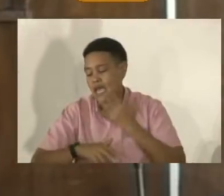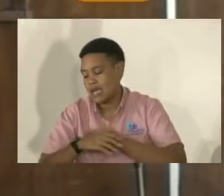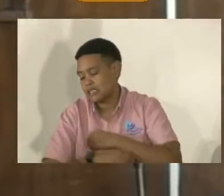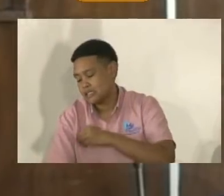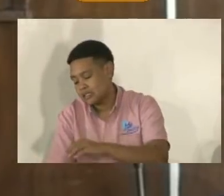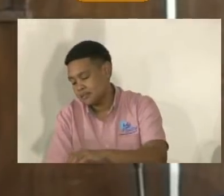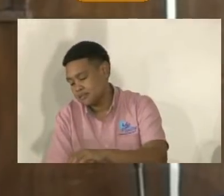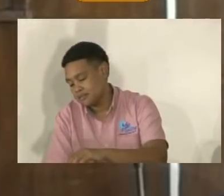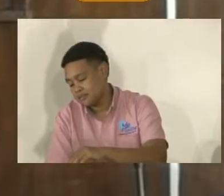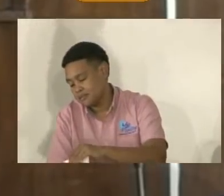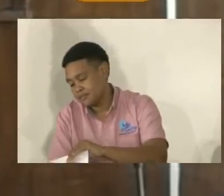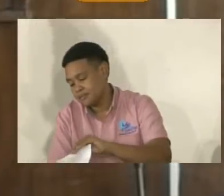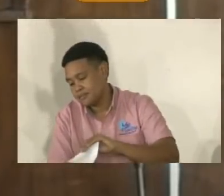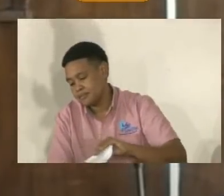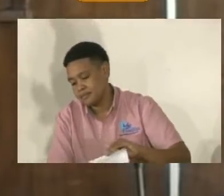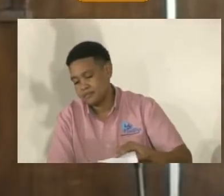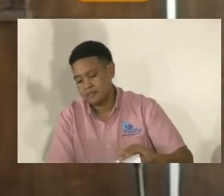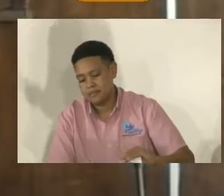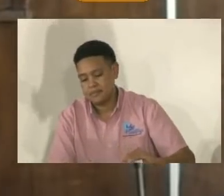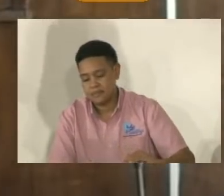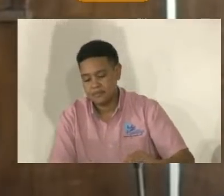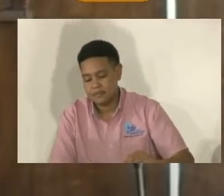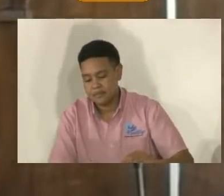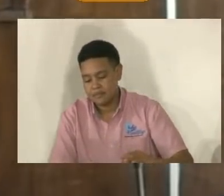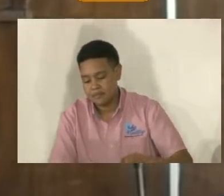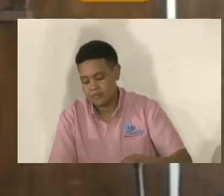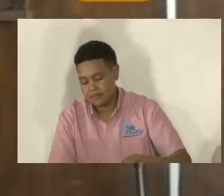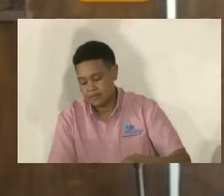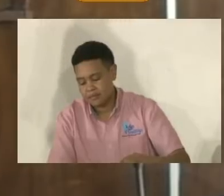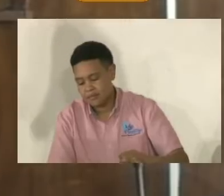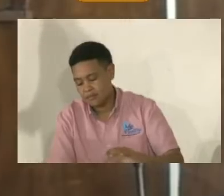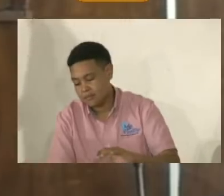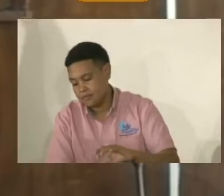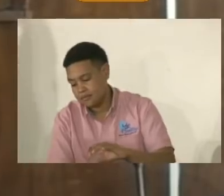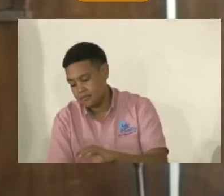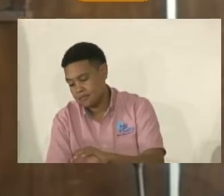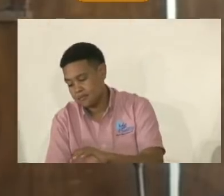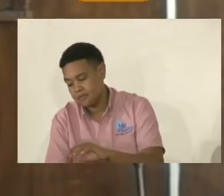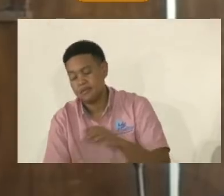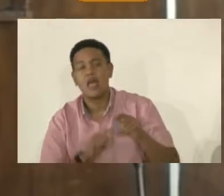inequities. So let me start with the COVID impact.